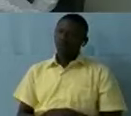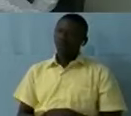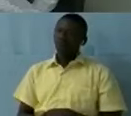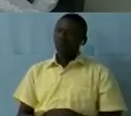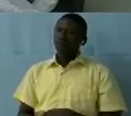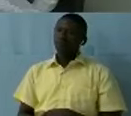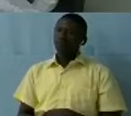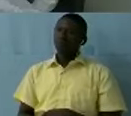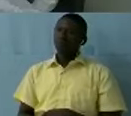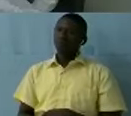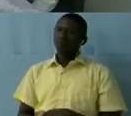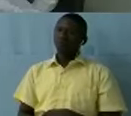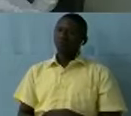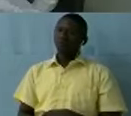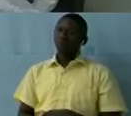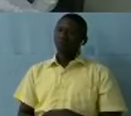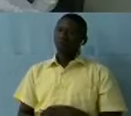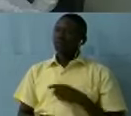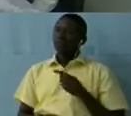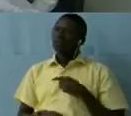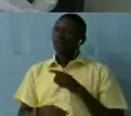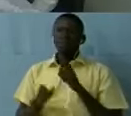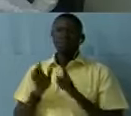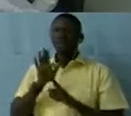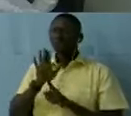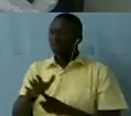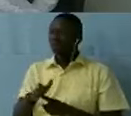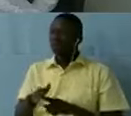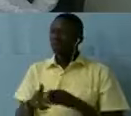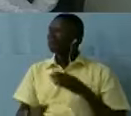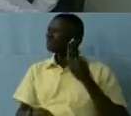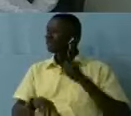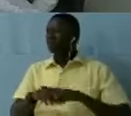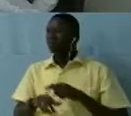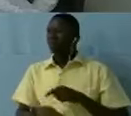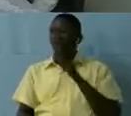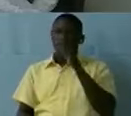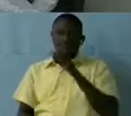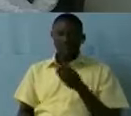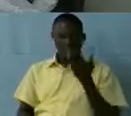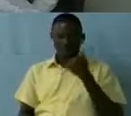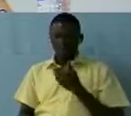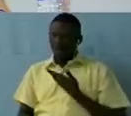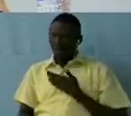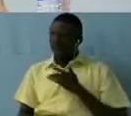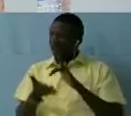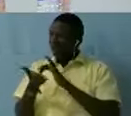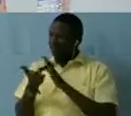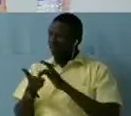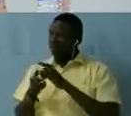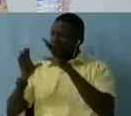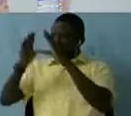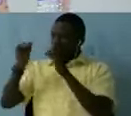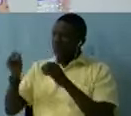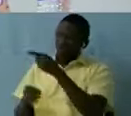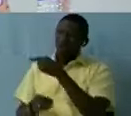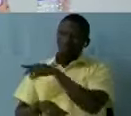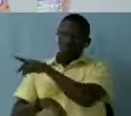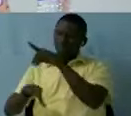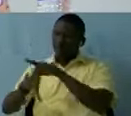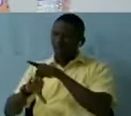bu ngi question be ñindu la kari that was such that even if someone told me that there was an empty house in any particular place